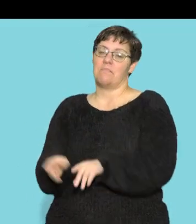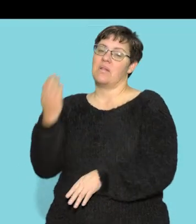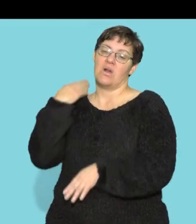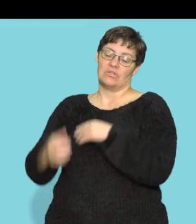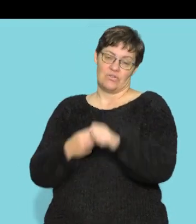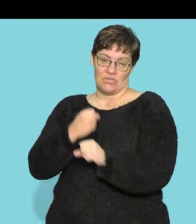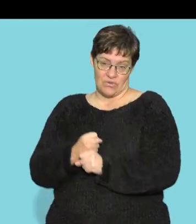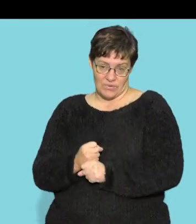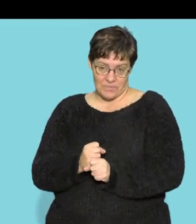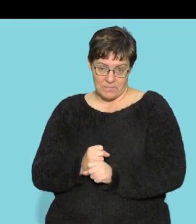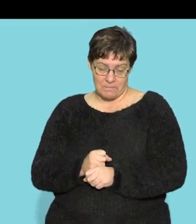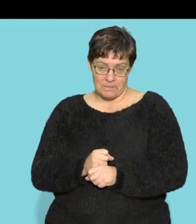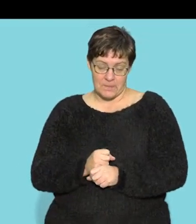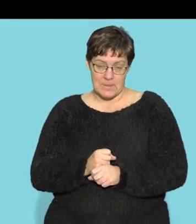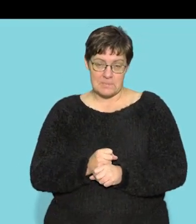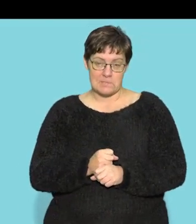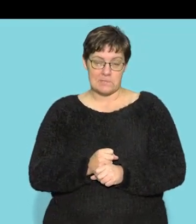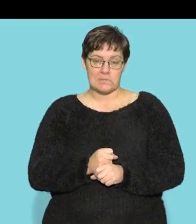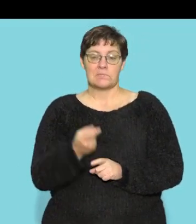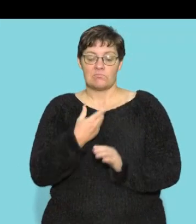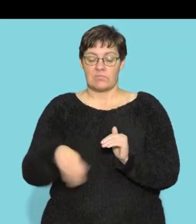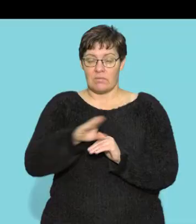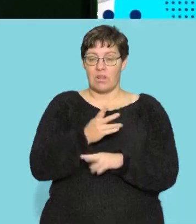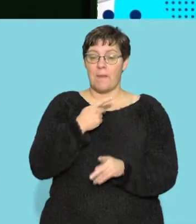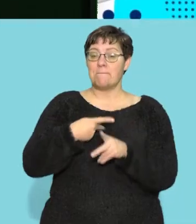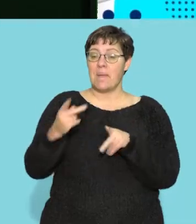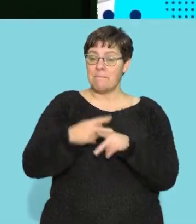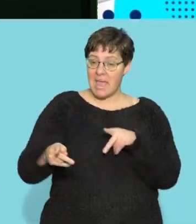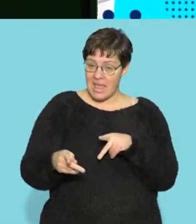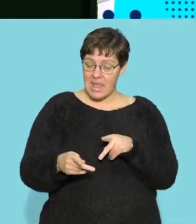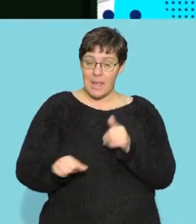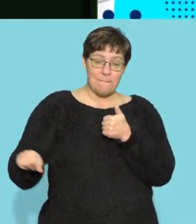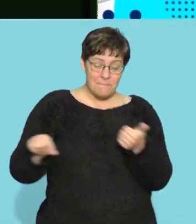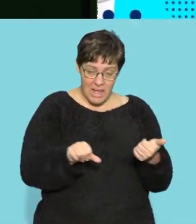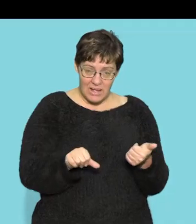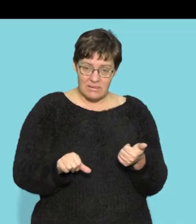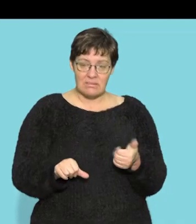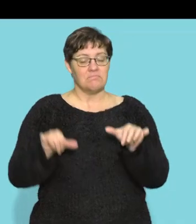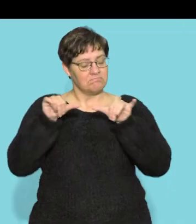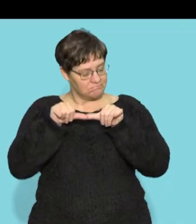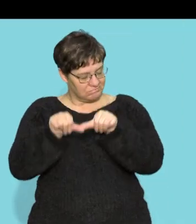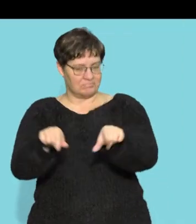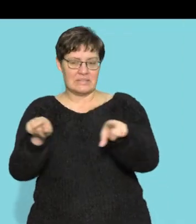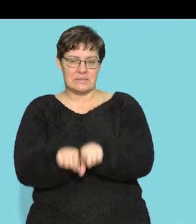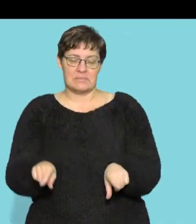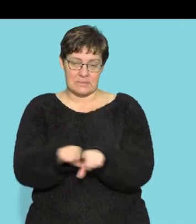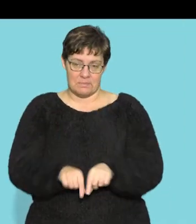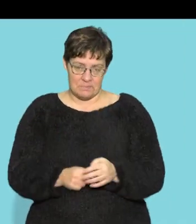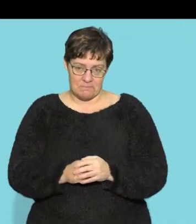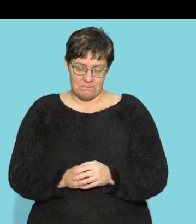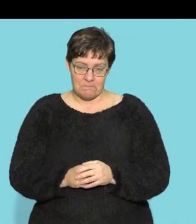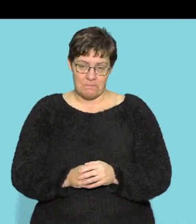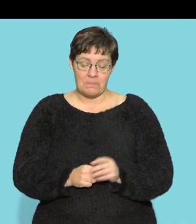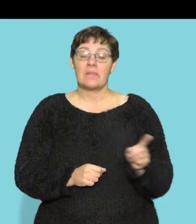last year, right? So information, the capital repayment will stay the same. Okay. So this is what we